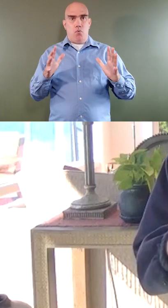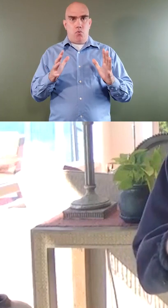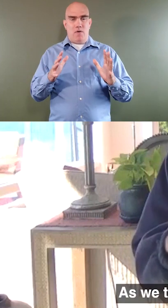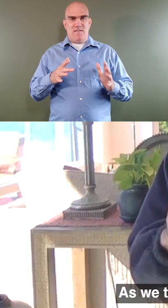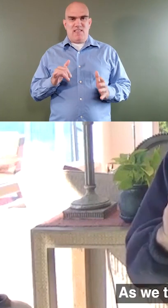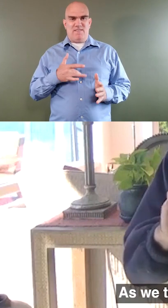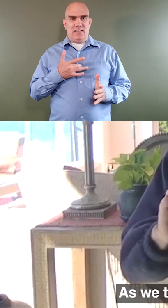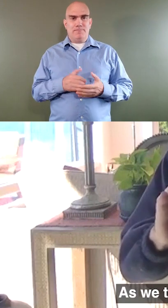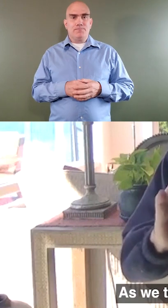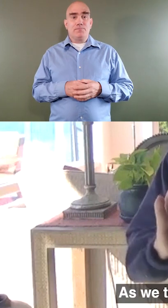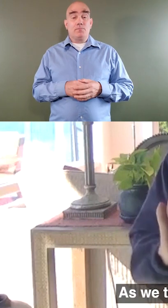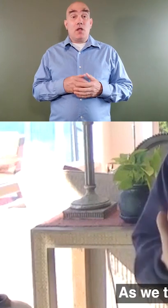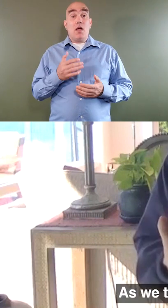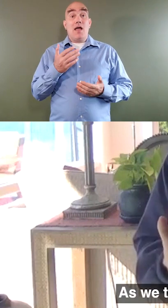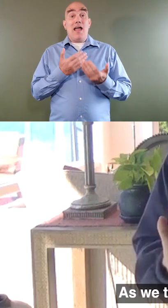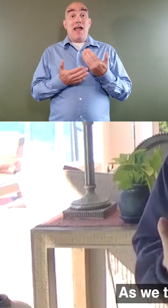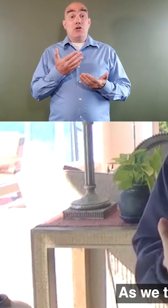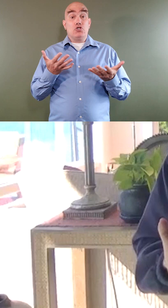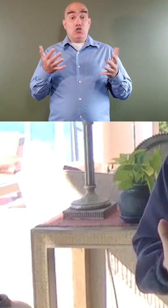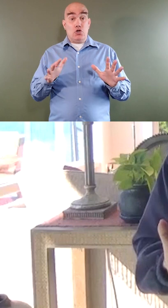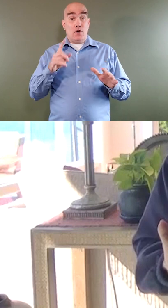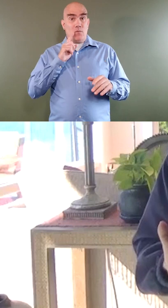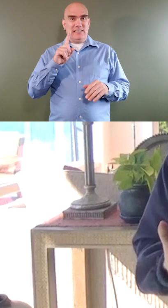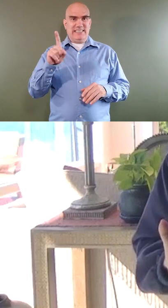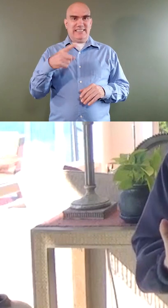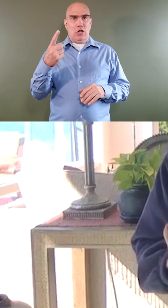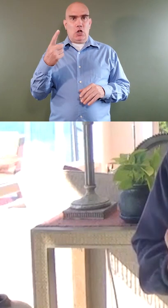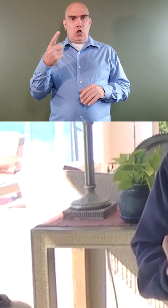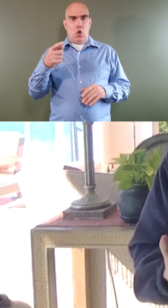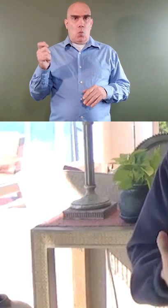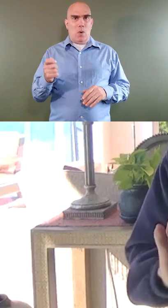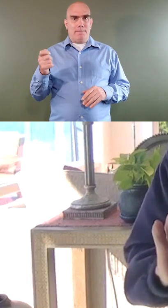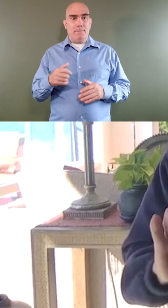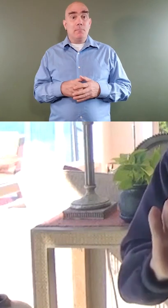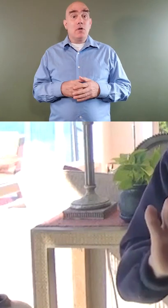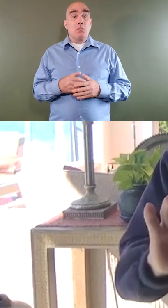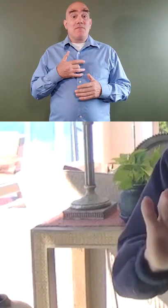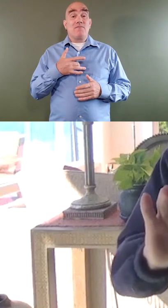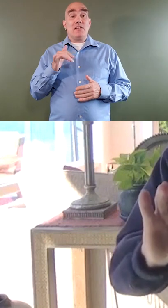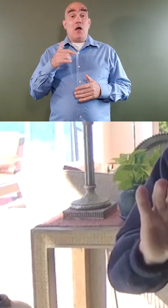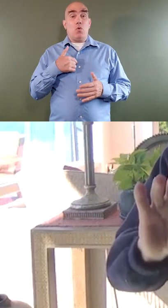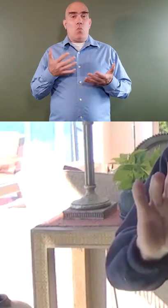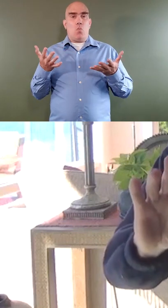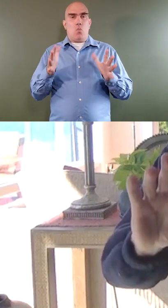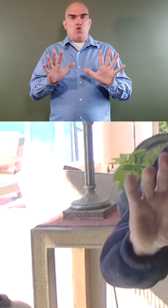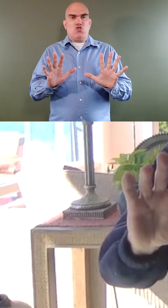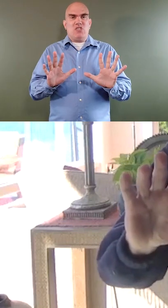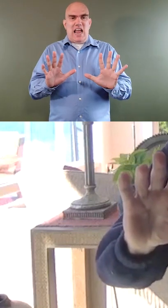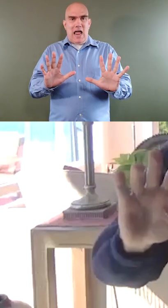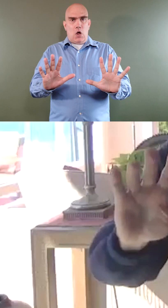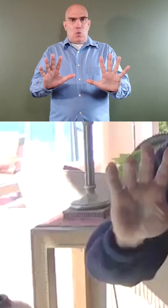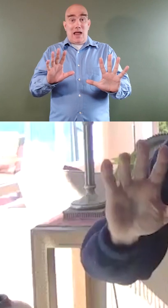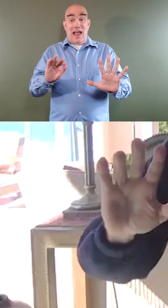Okay. As we turn the hands open for single whip, we feel like we're pushing out